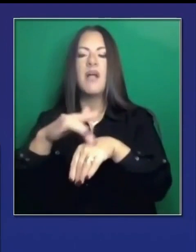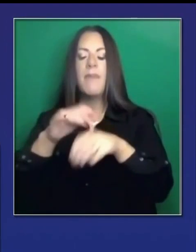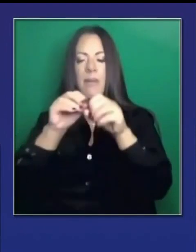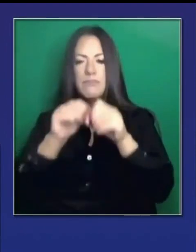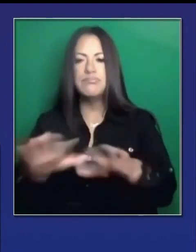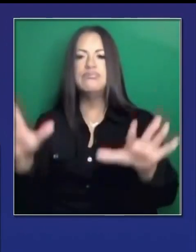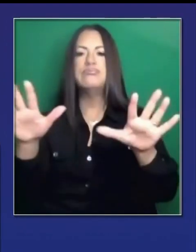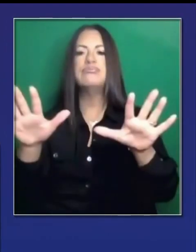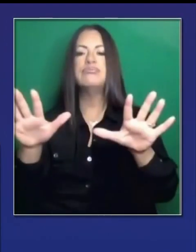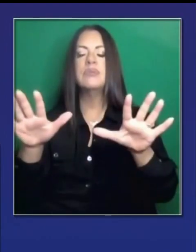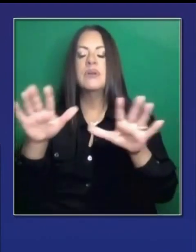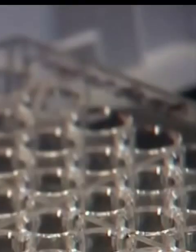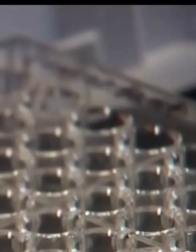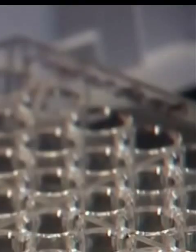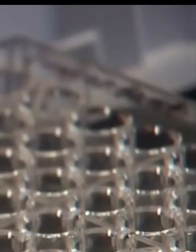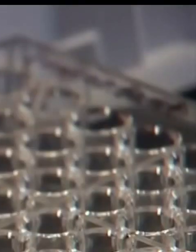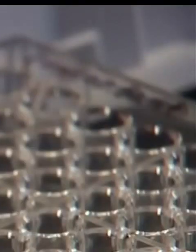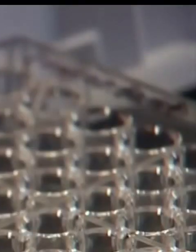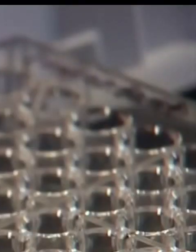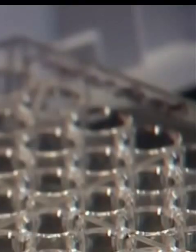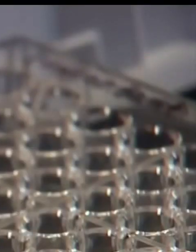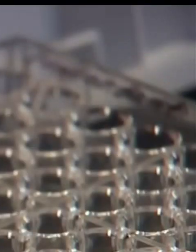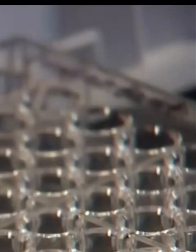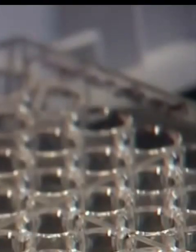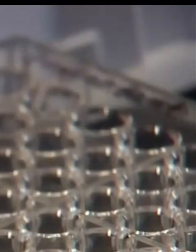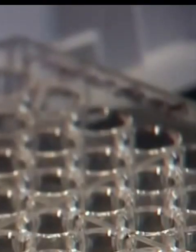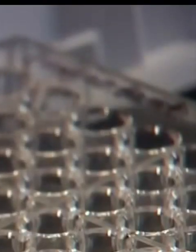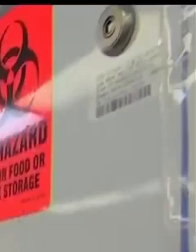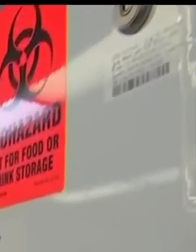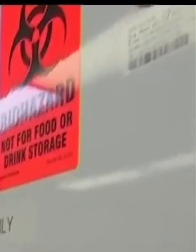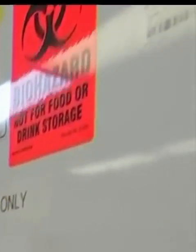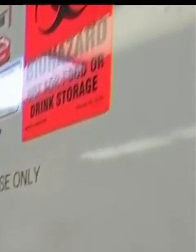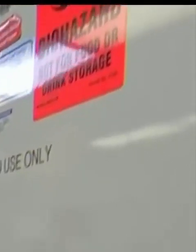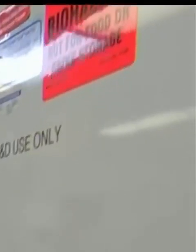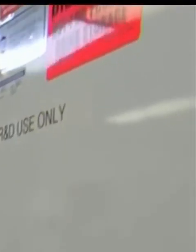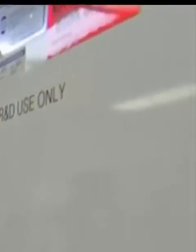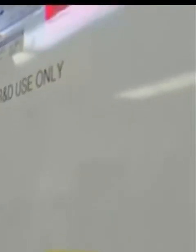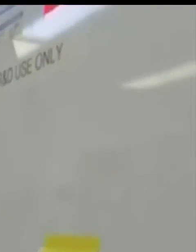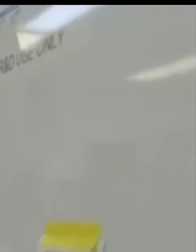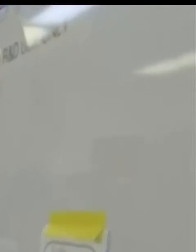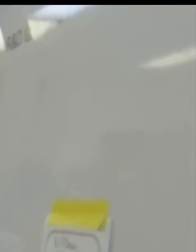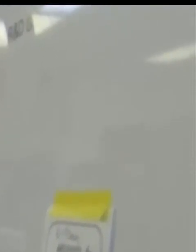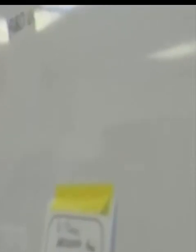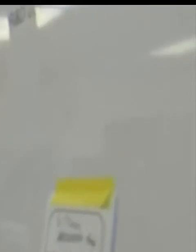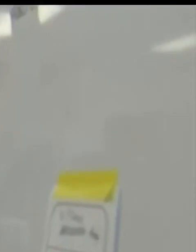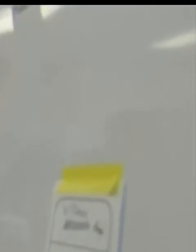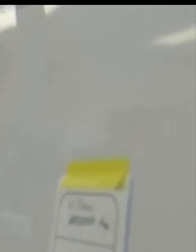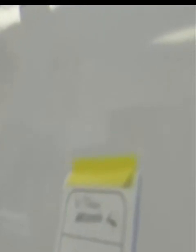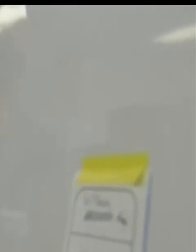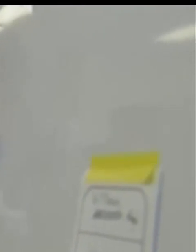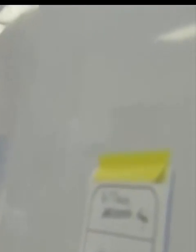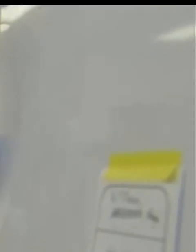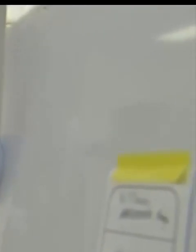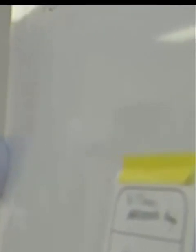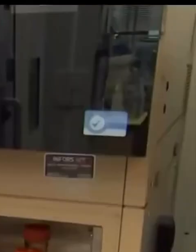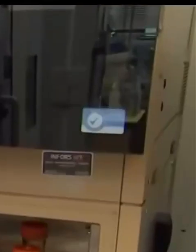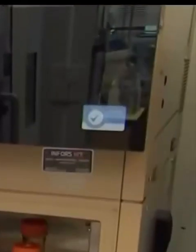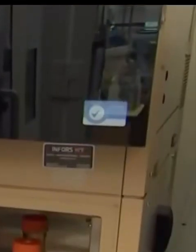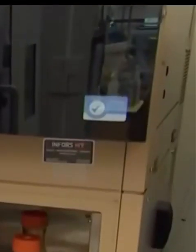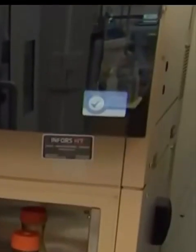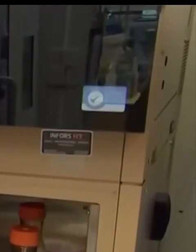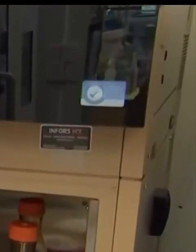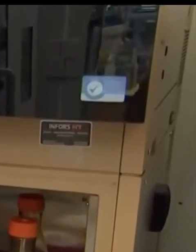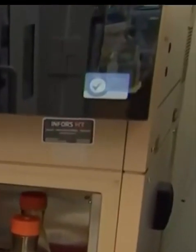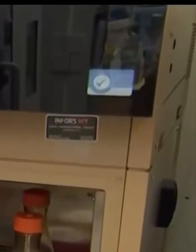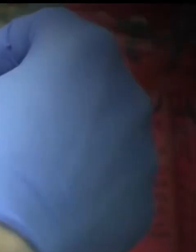know, for many of us, all of us, I think. The governor said the state has received 1.3 million doses, but as of yesterday, it administered